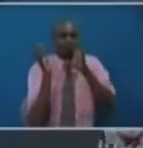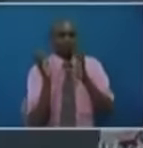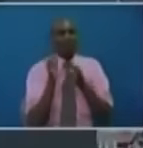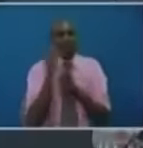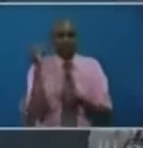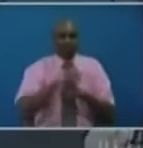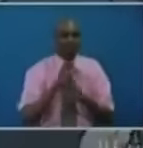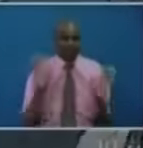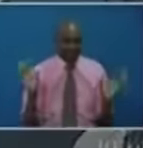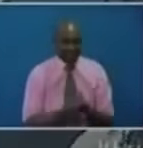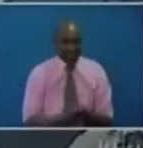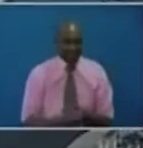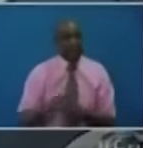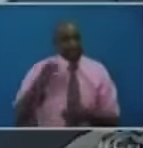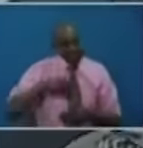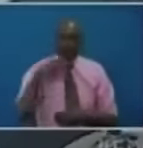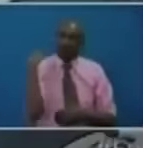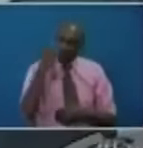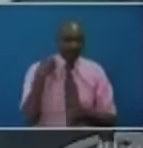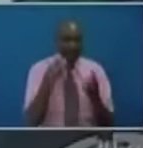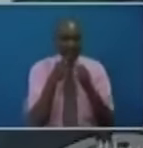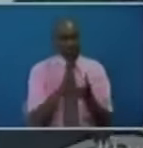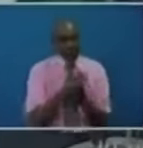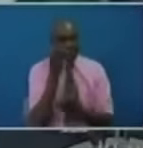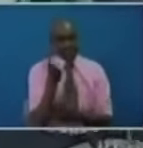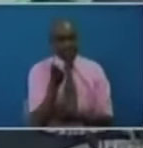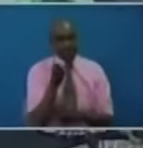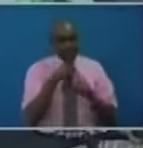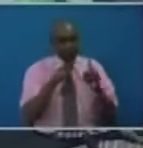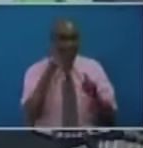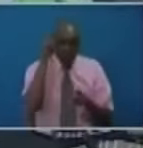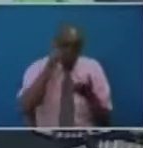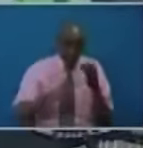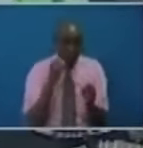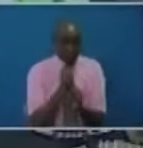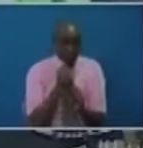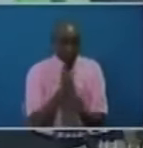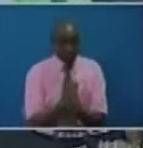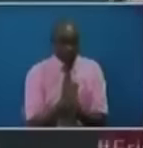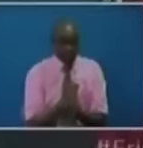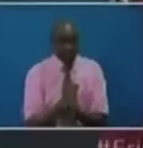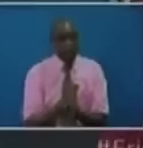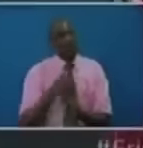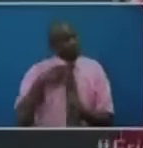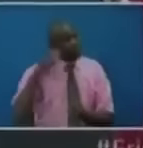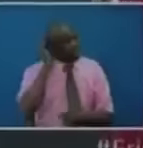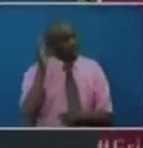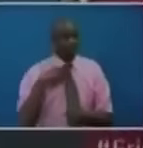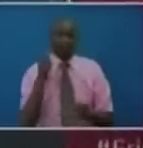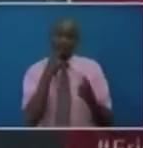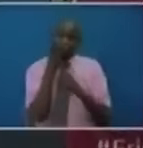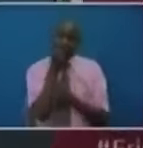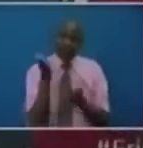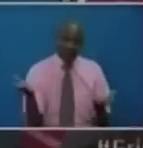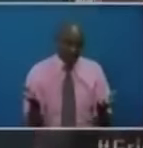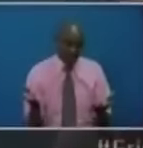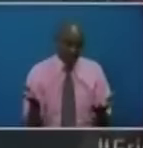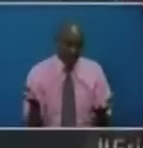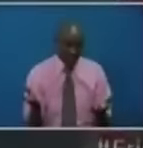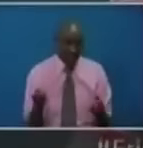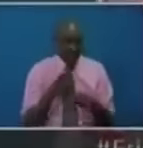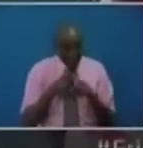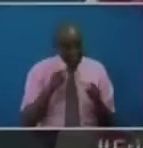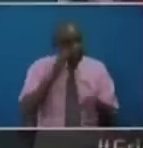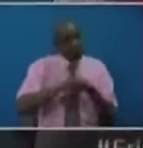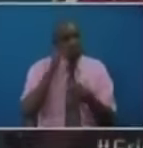my school. Anyway, people will always talk. Yeah. But what you do is that usibebwe na hiyo watu wanaongea. People will always talk. Uh-huh. Yeah, but the